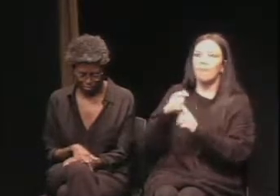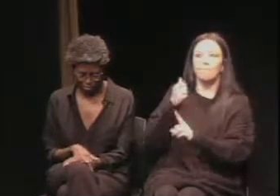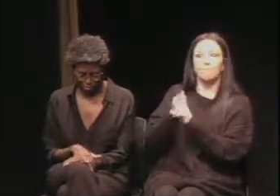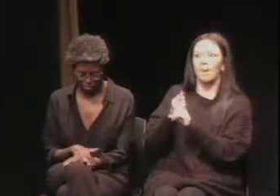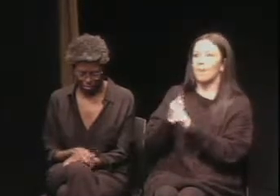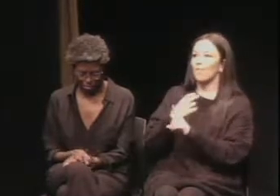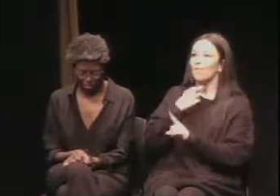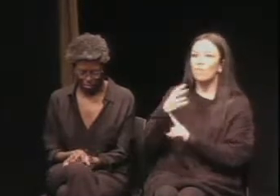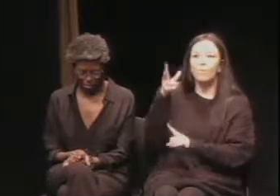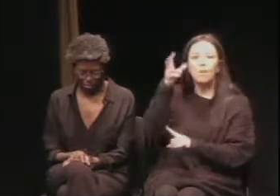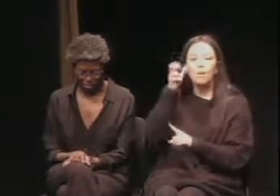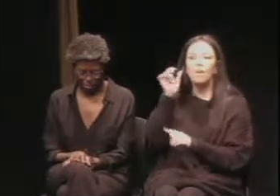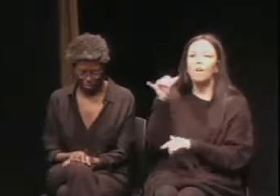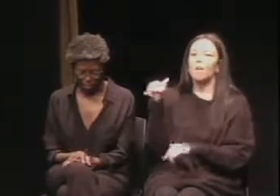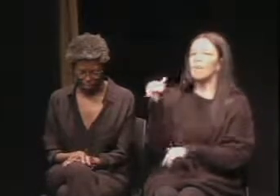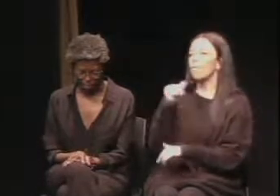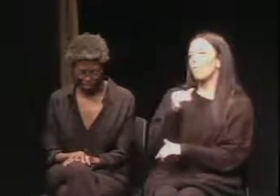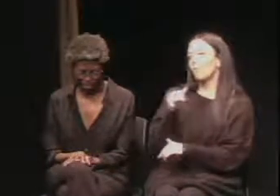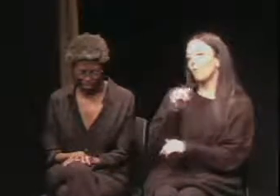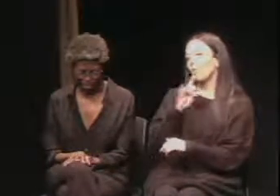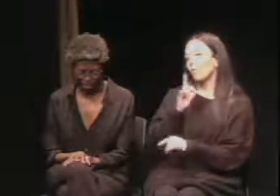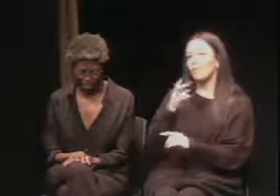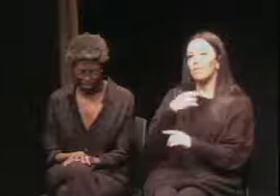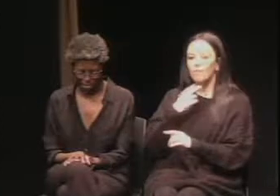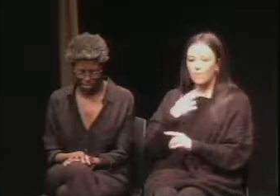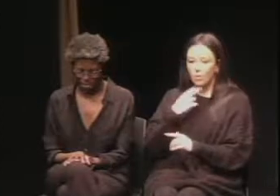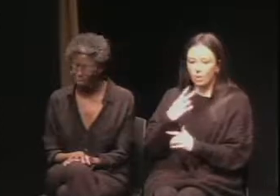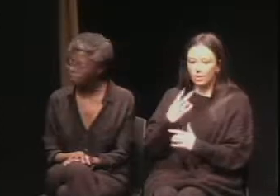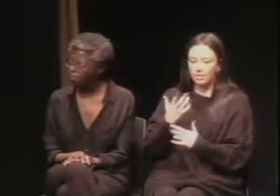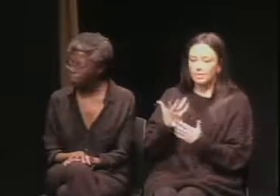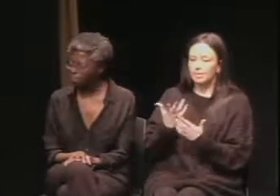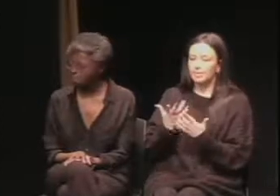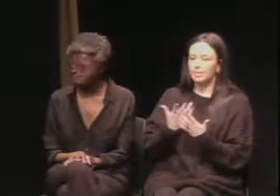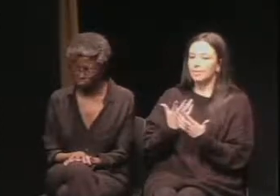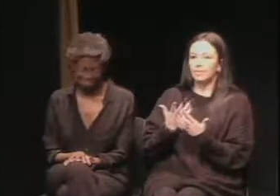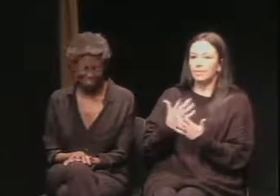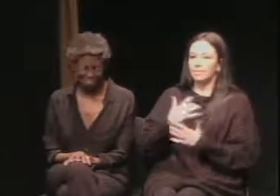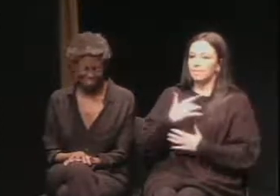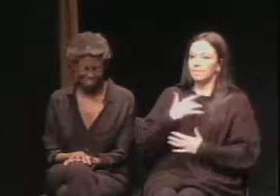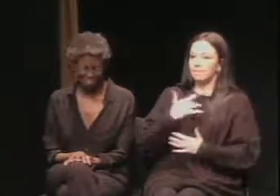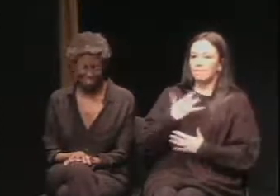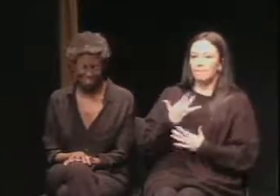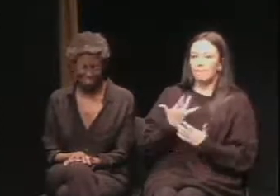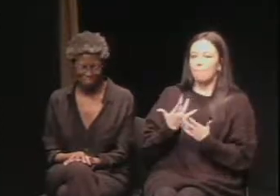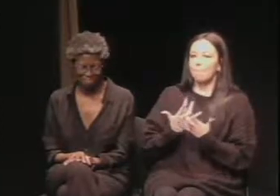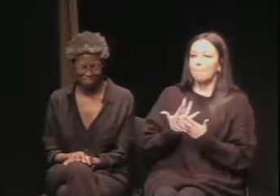voice, uh-huh. there was something in her voice that made me,